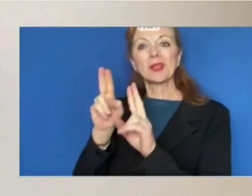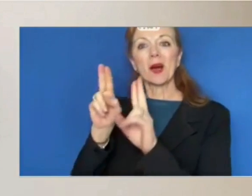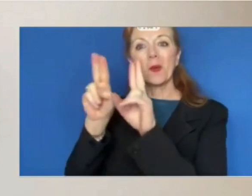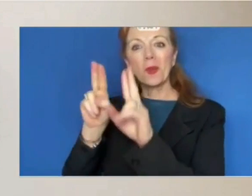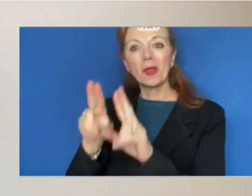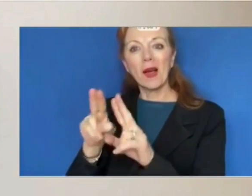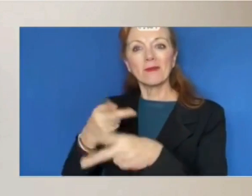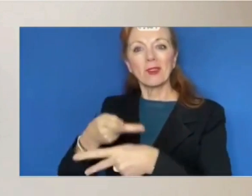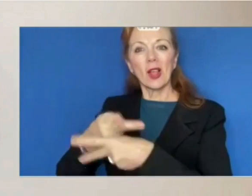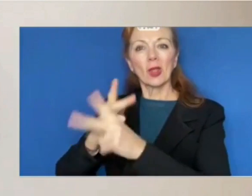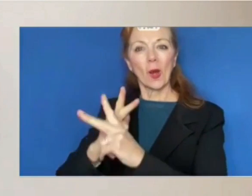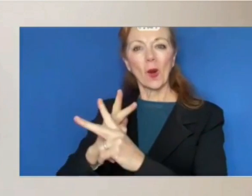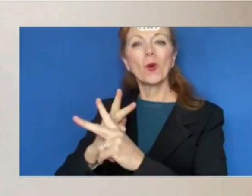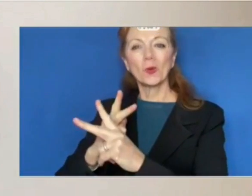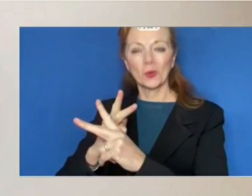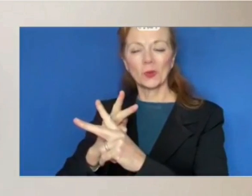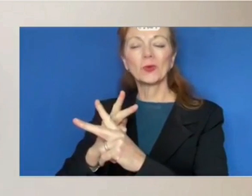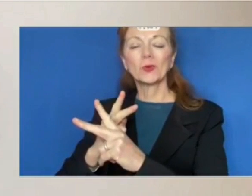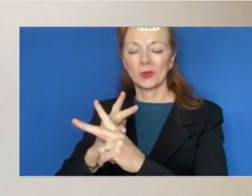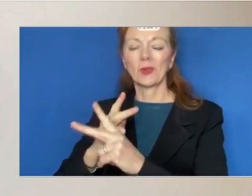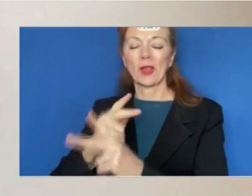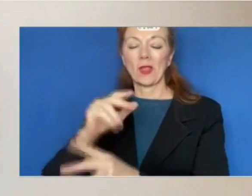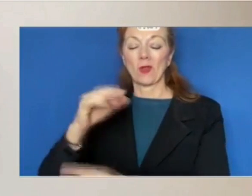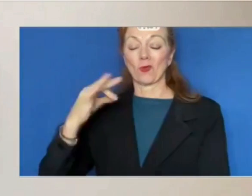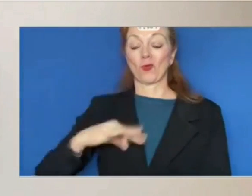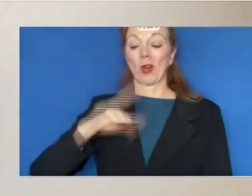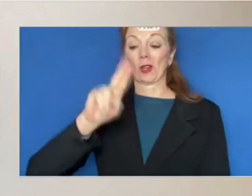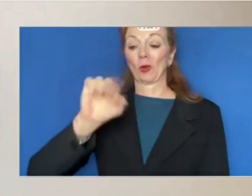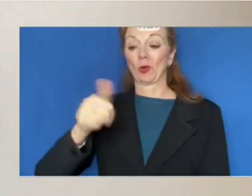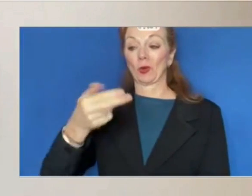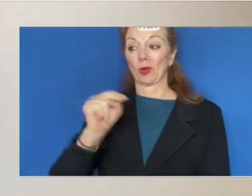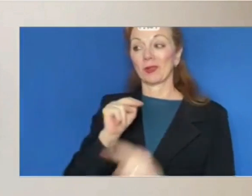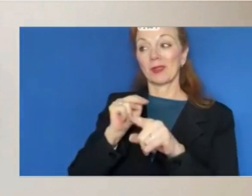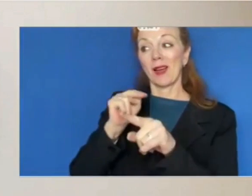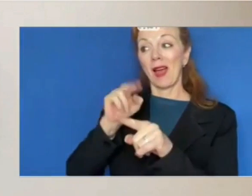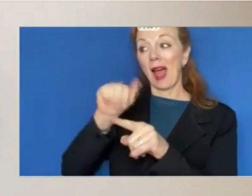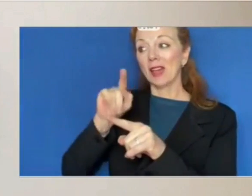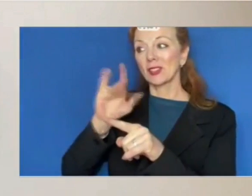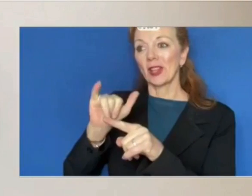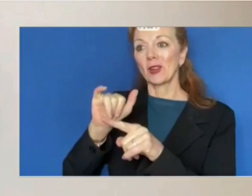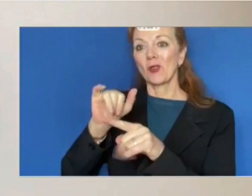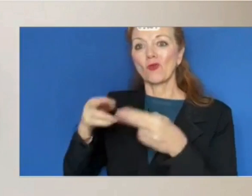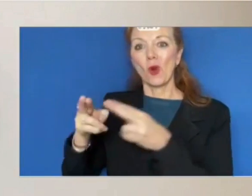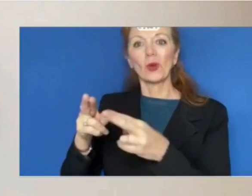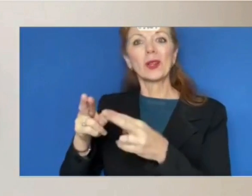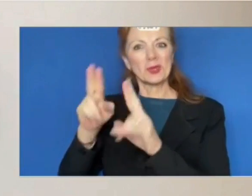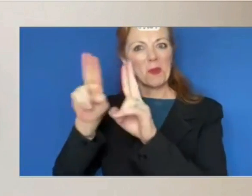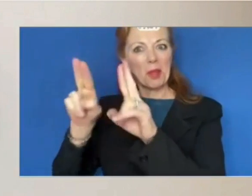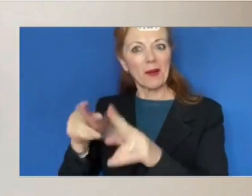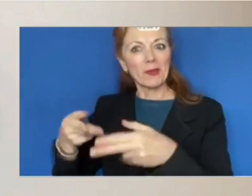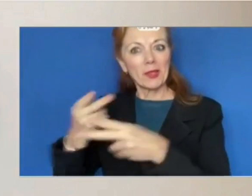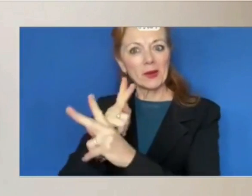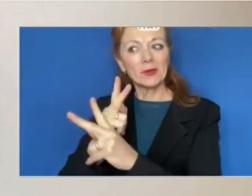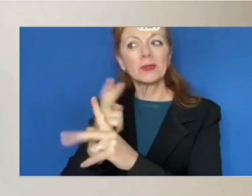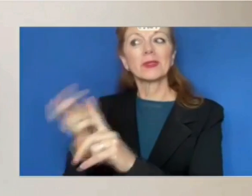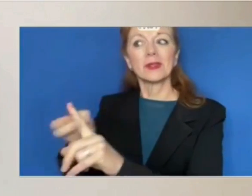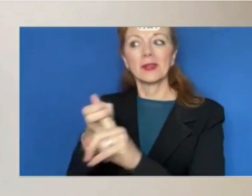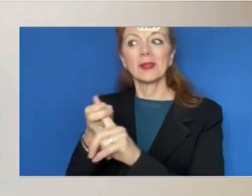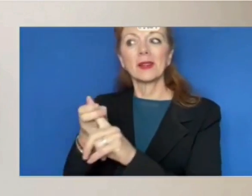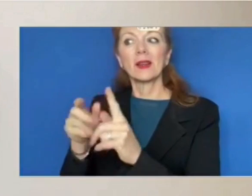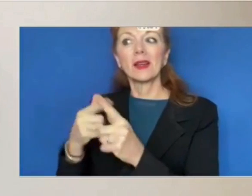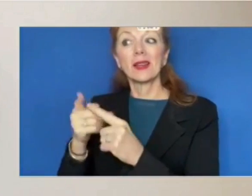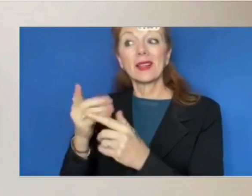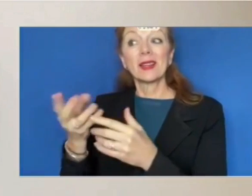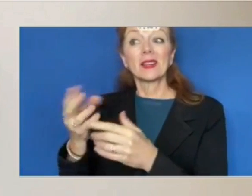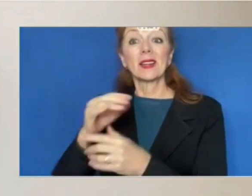Union on Ashley Road. The arrest and the subsequent investigation revealed Johnson's involvement in multiple